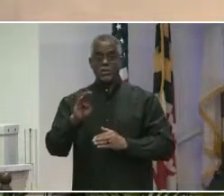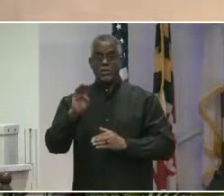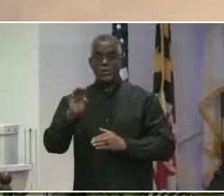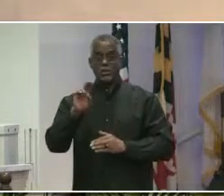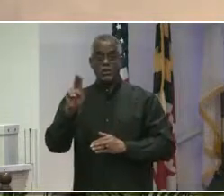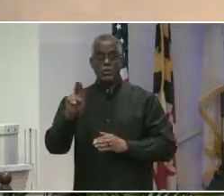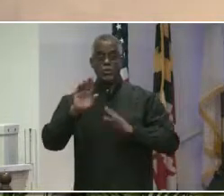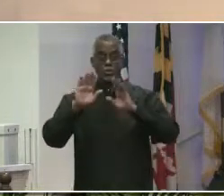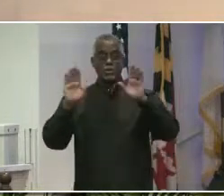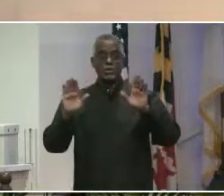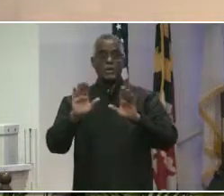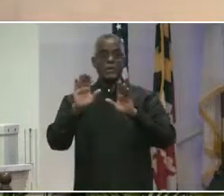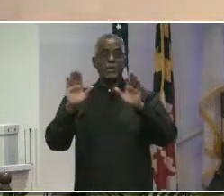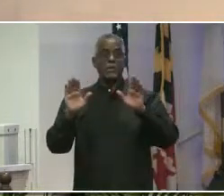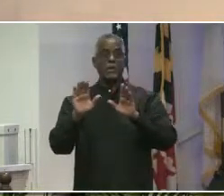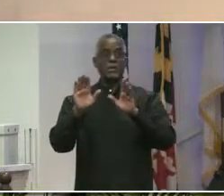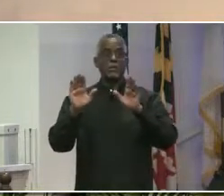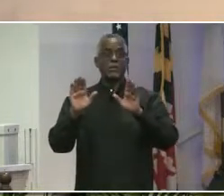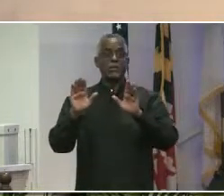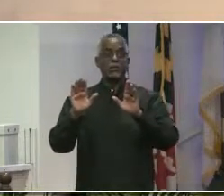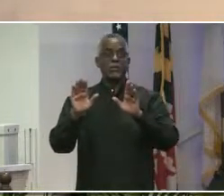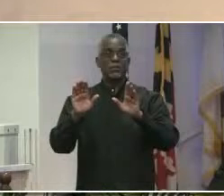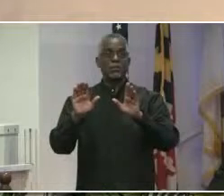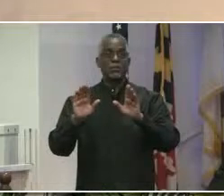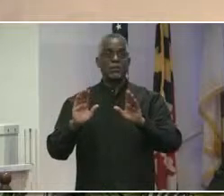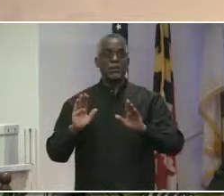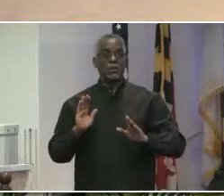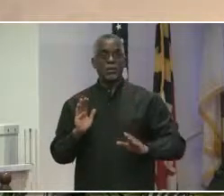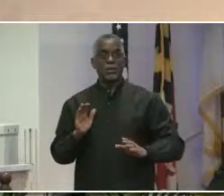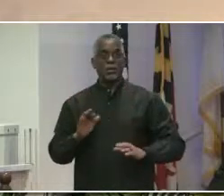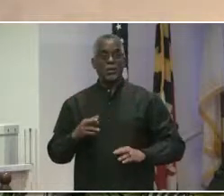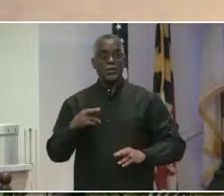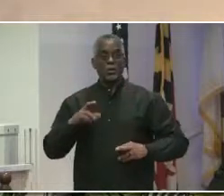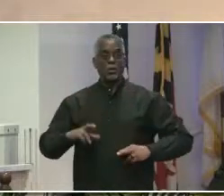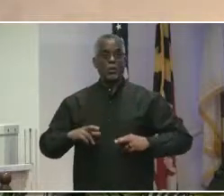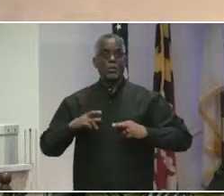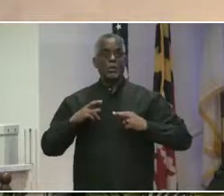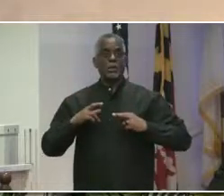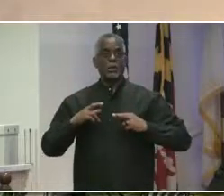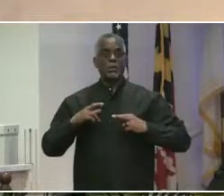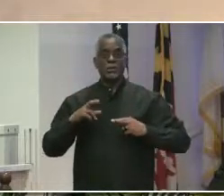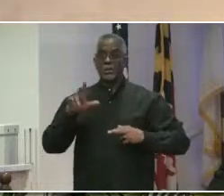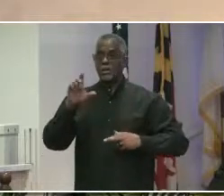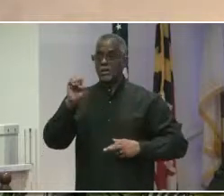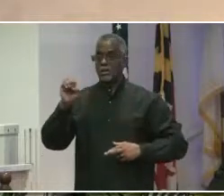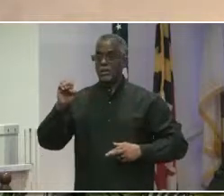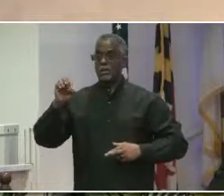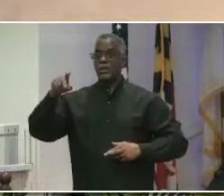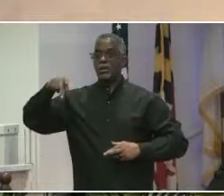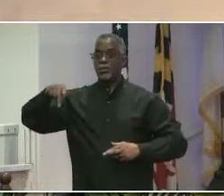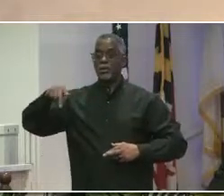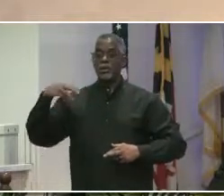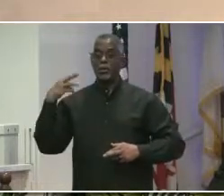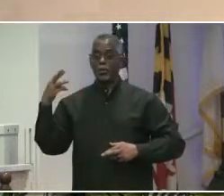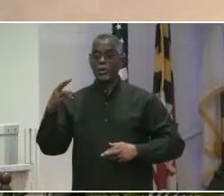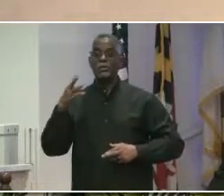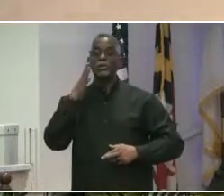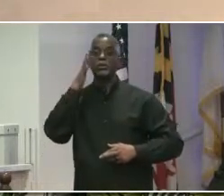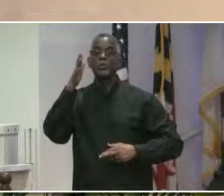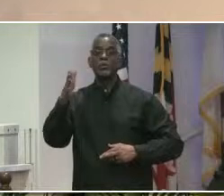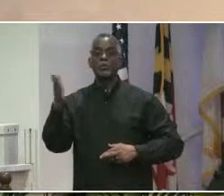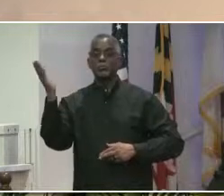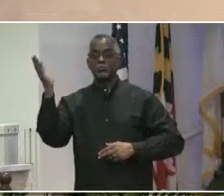grateful that the retired pastor, Reverend Lee P. Washington, will be our speaker.